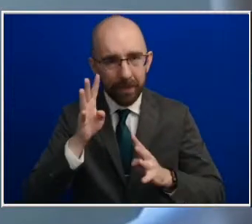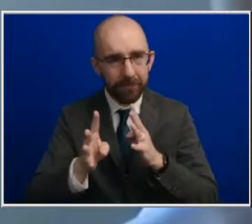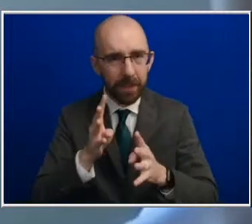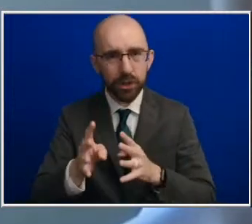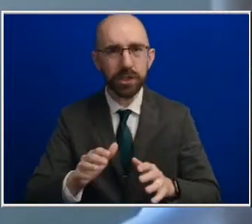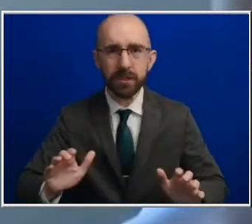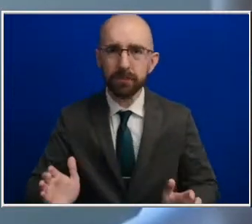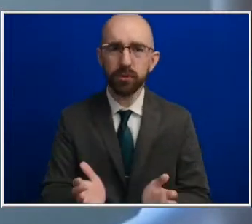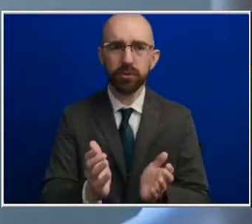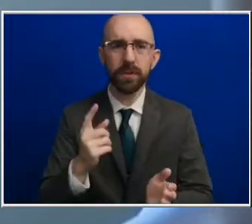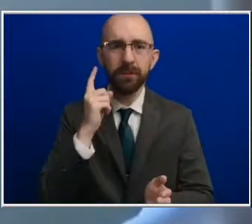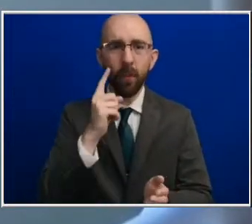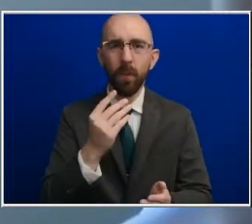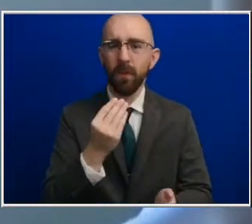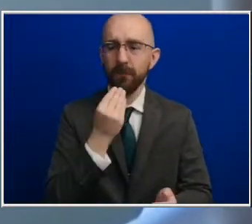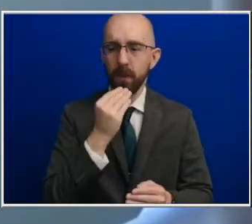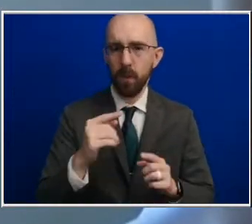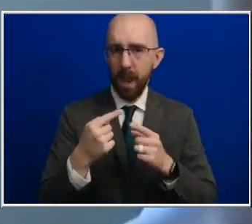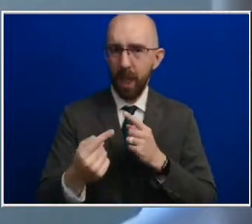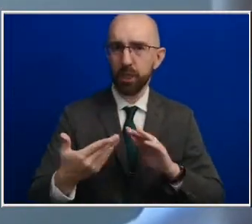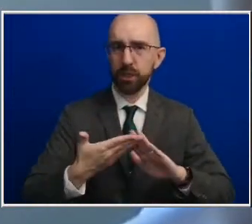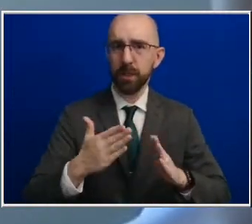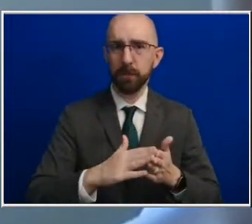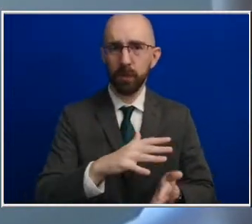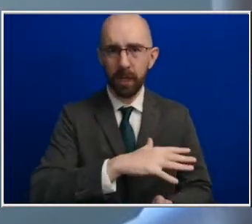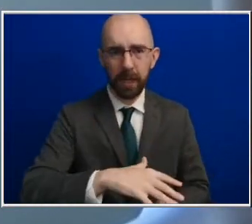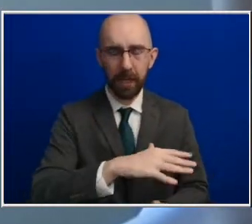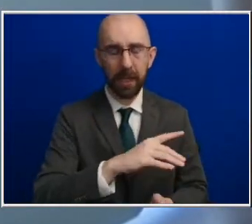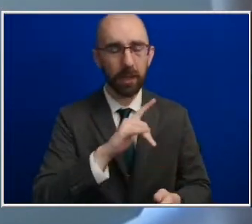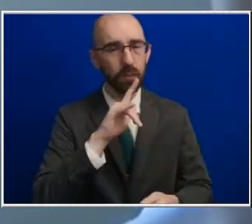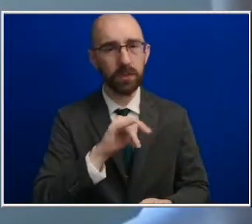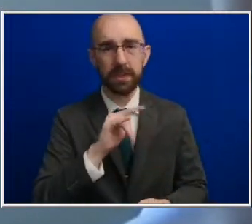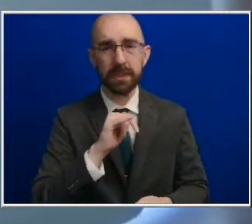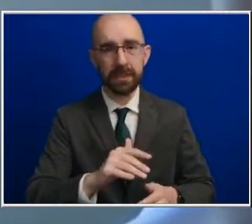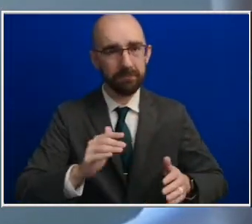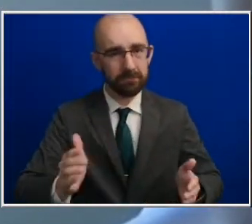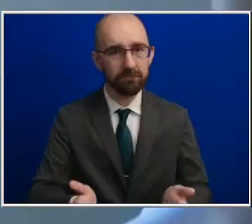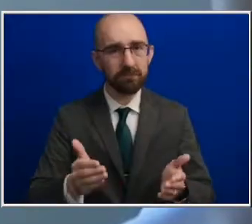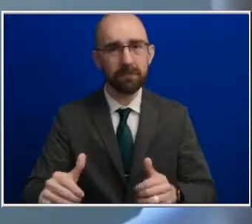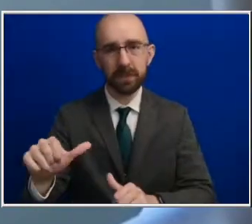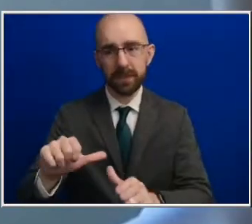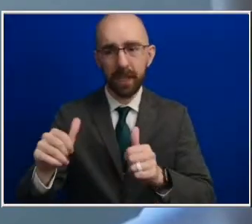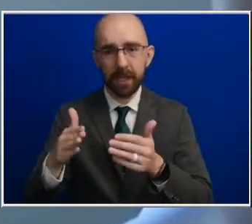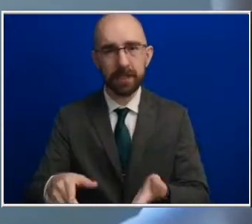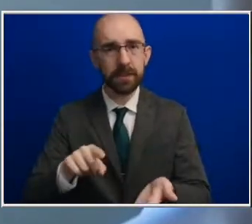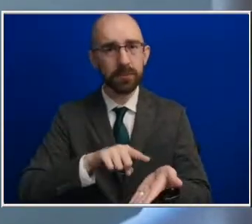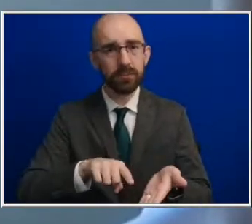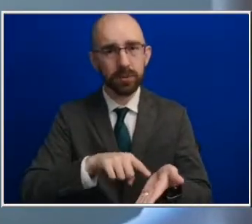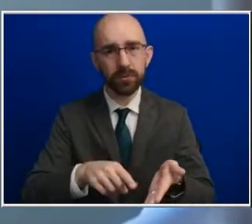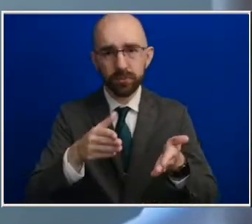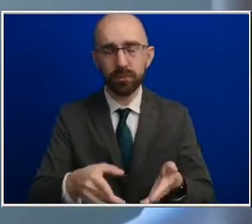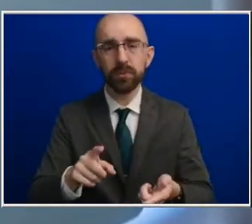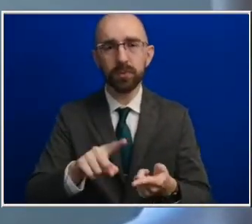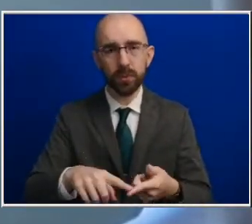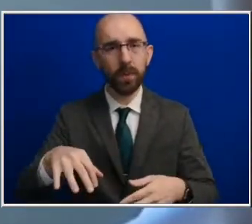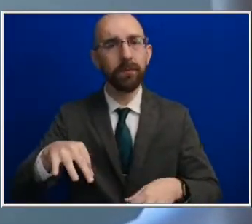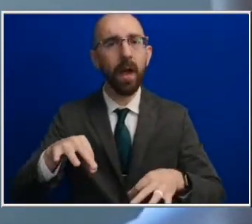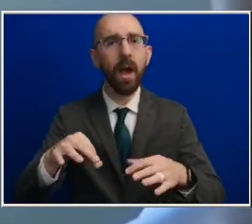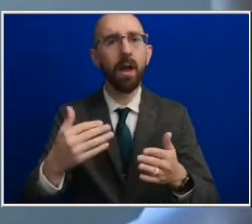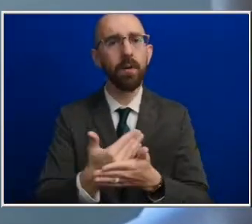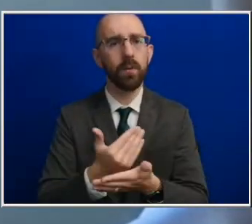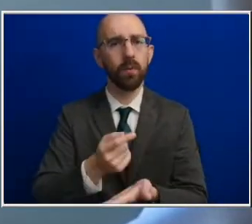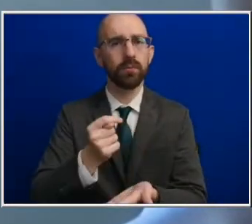for the food allergy community, and ultimately enabling scientists and researchers to find new